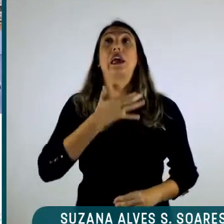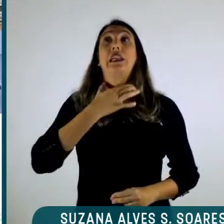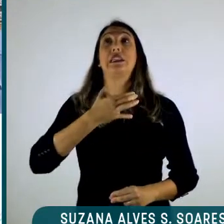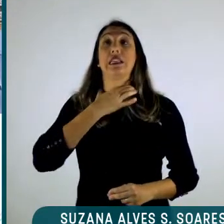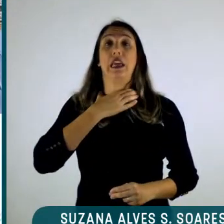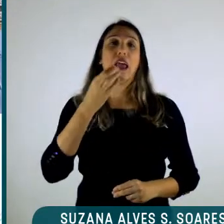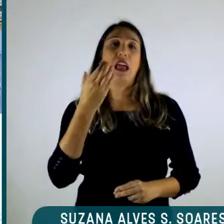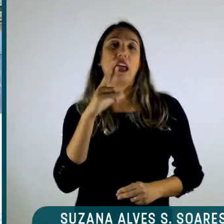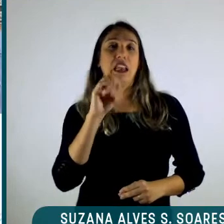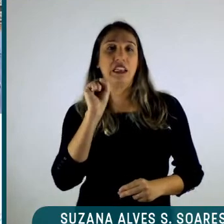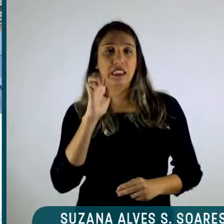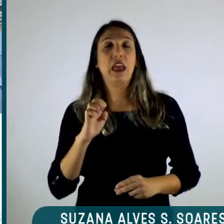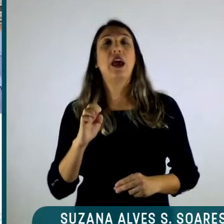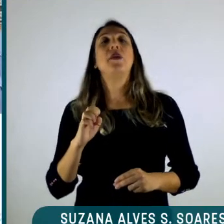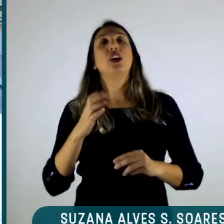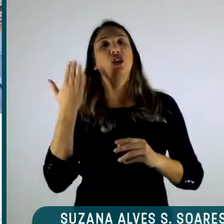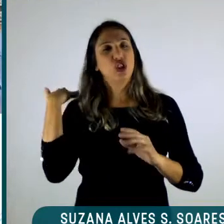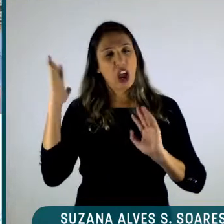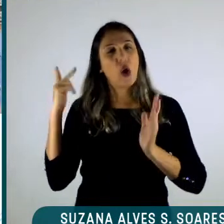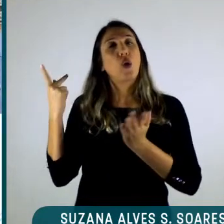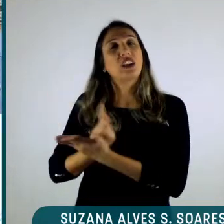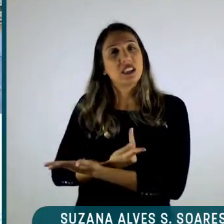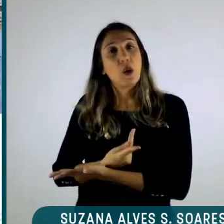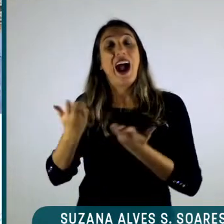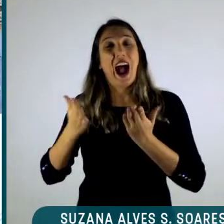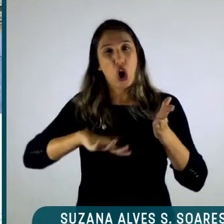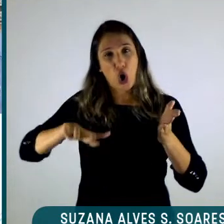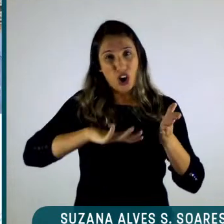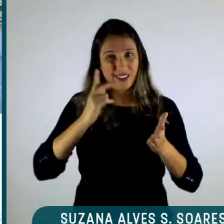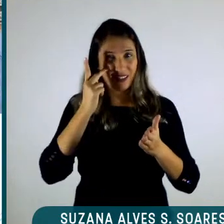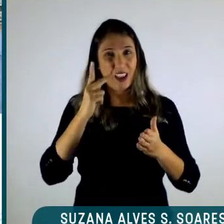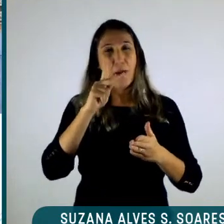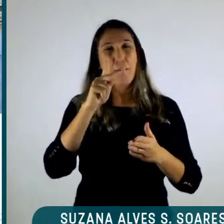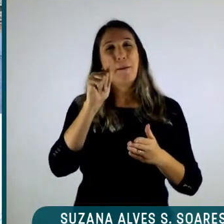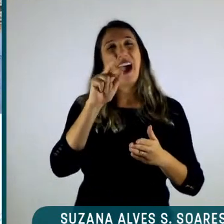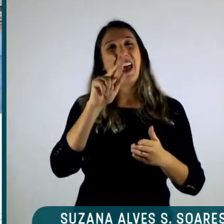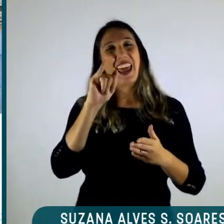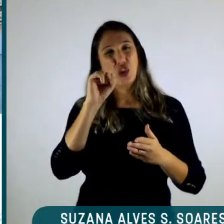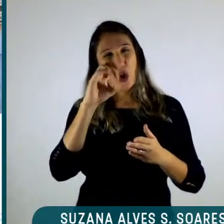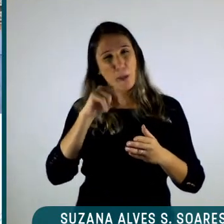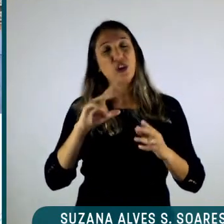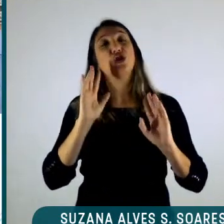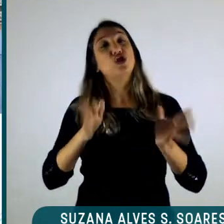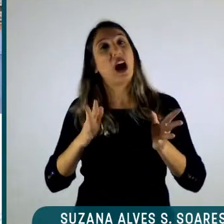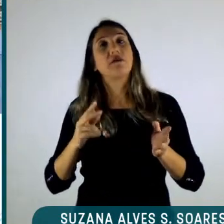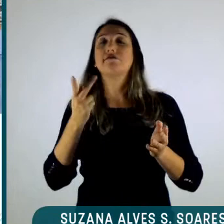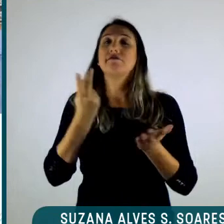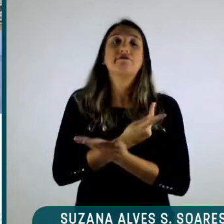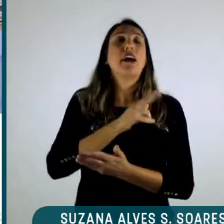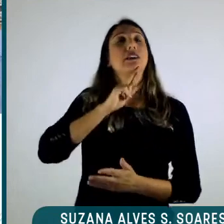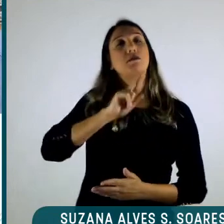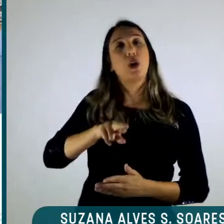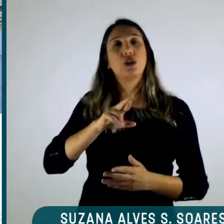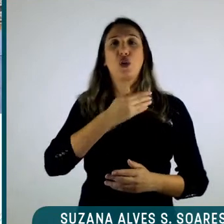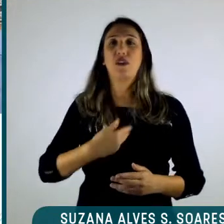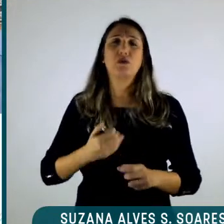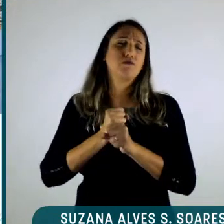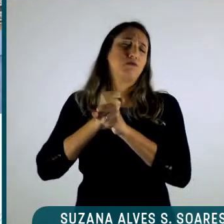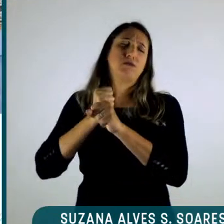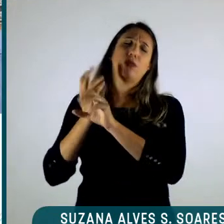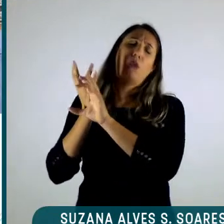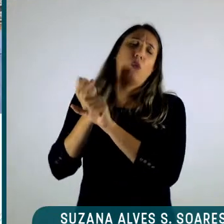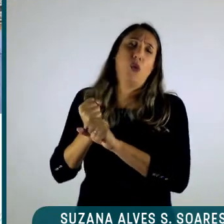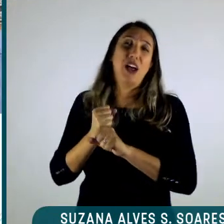this and that. Everything becomes a crisis. We lived that, and I guess Pirates just live in a situation of a crisis as a response of the government for quite many